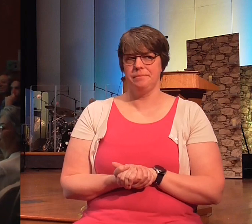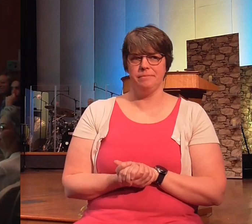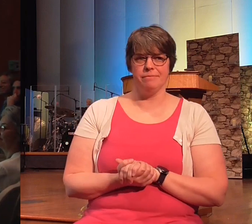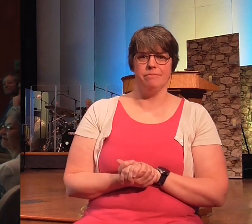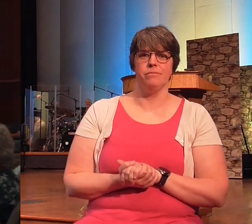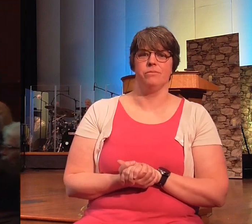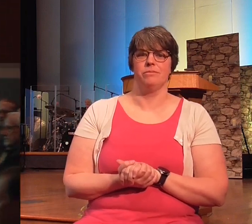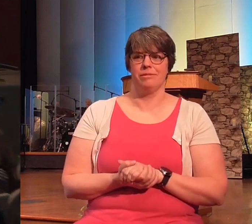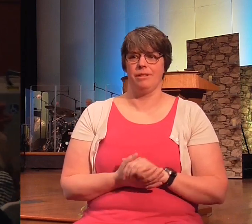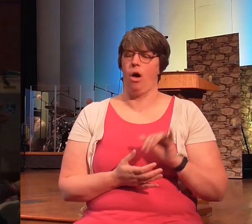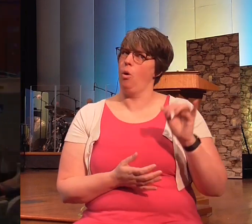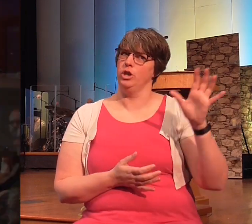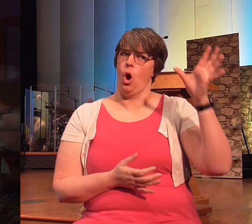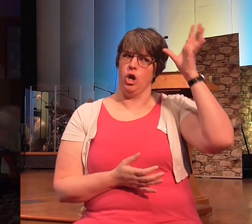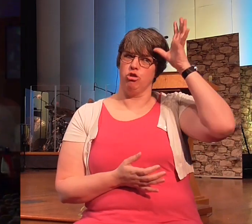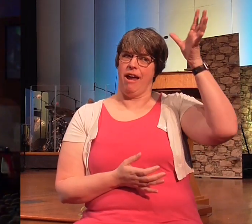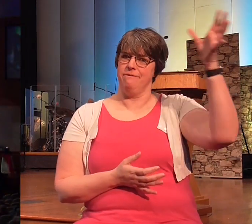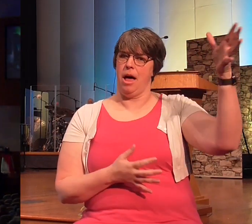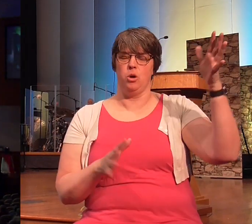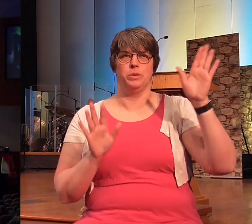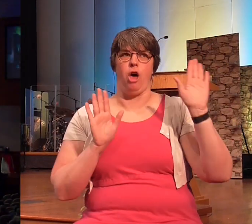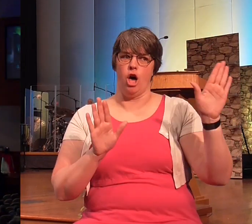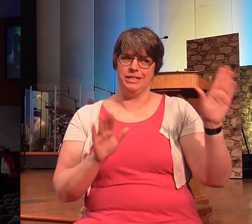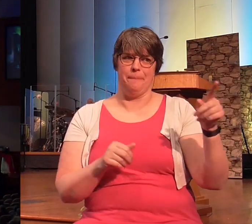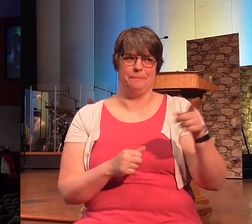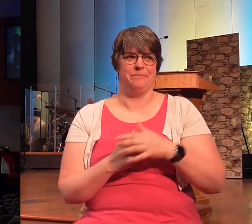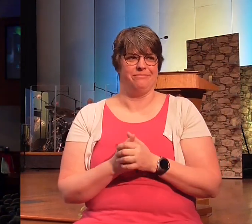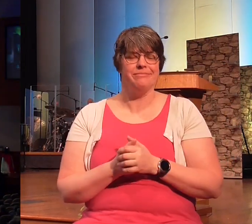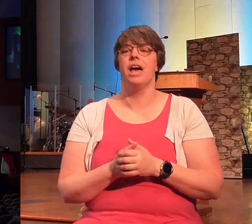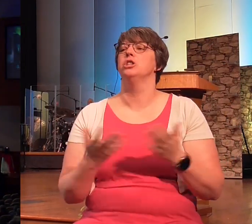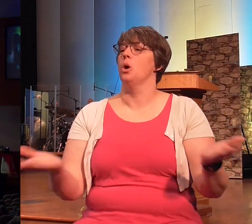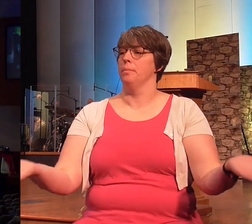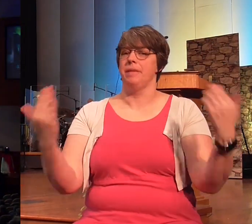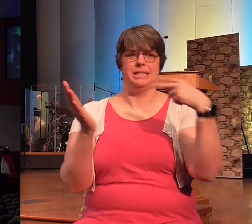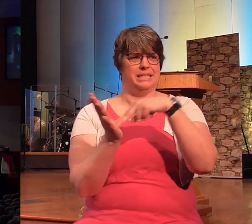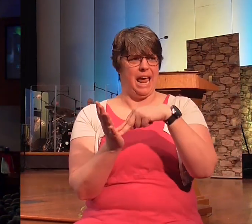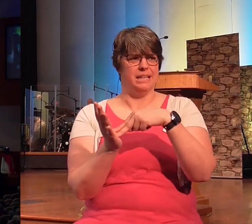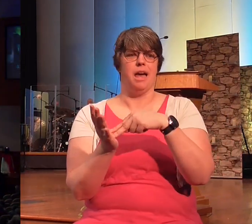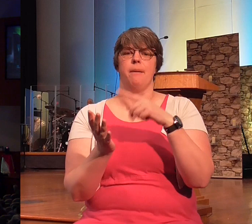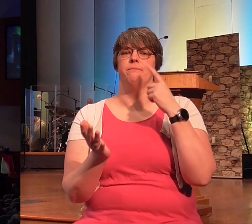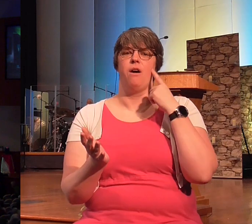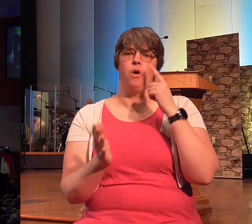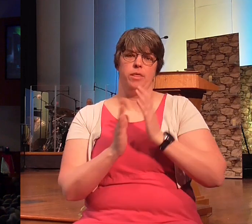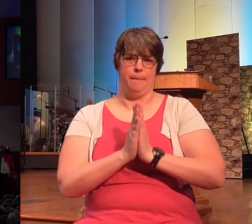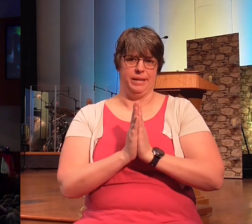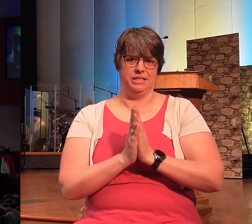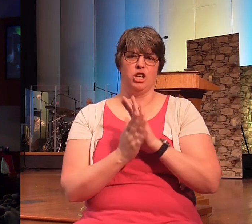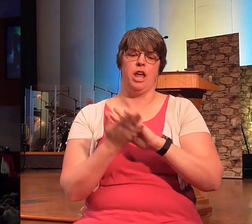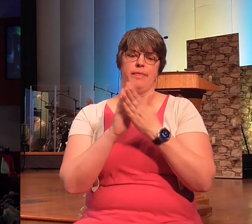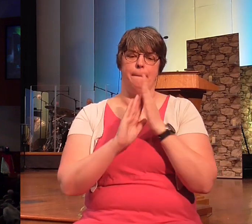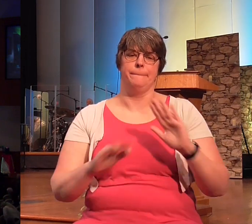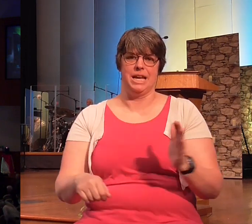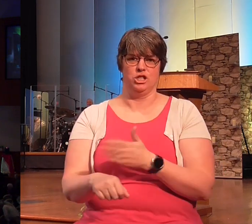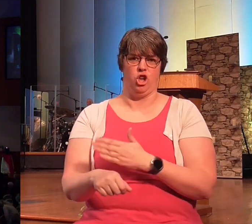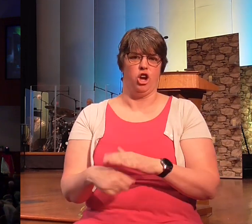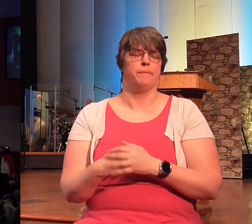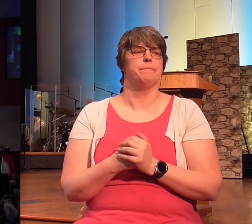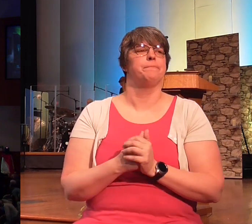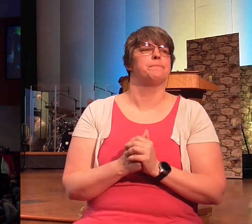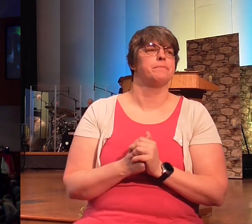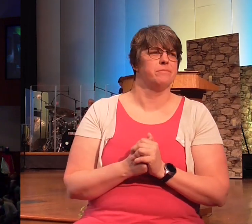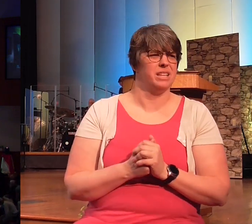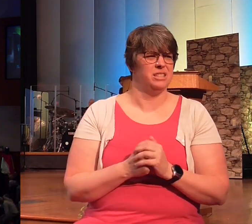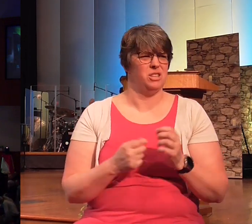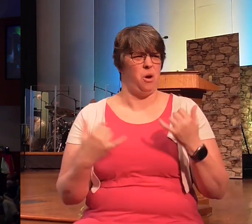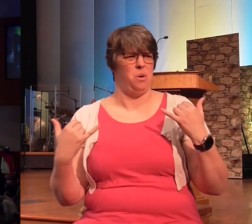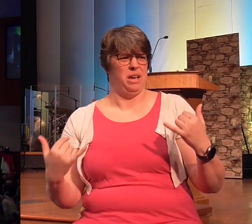That granddaddy of yours was awesome. Just awesome. Let's stand for the benediction and the peace song. So